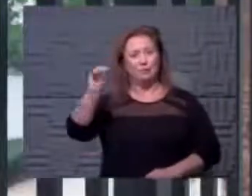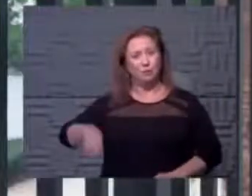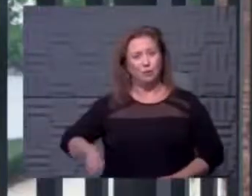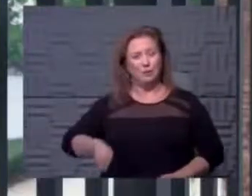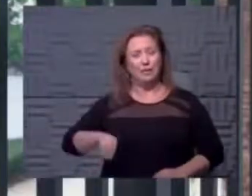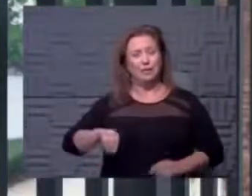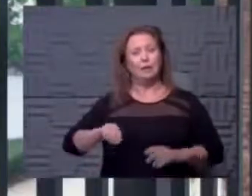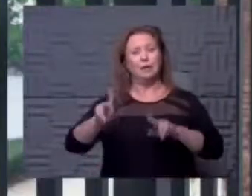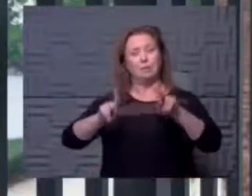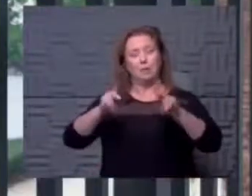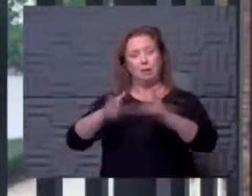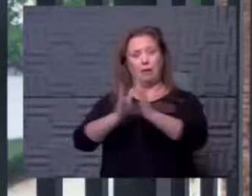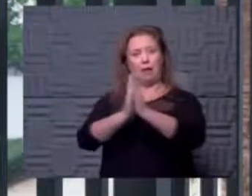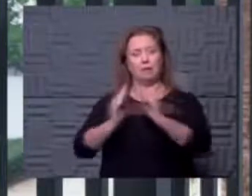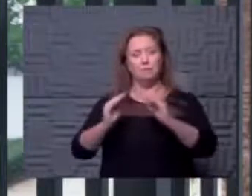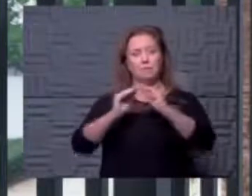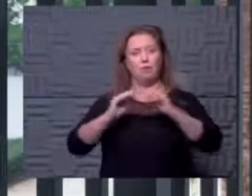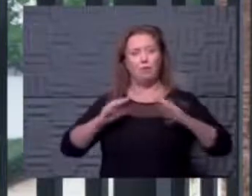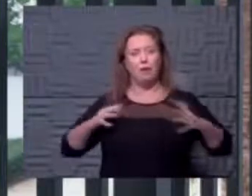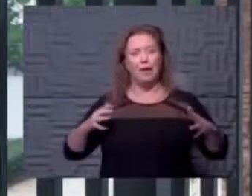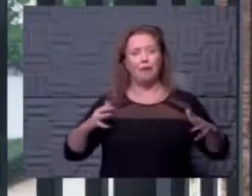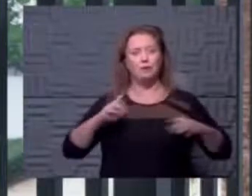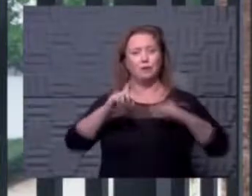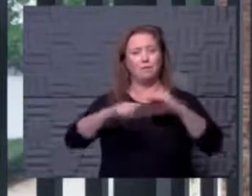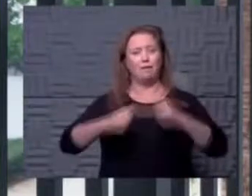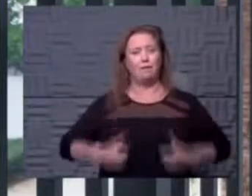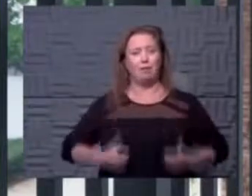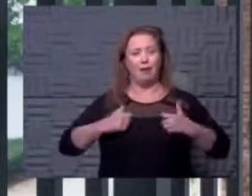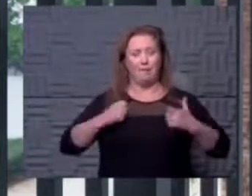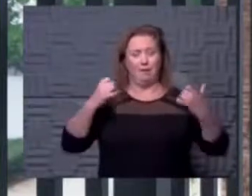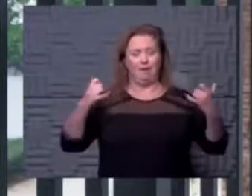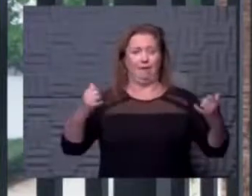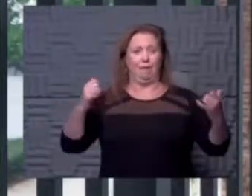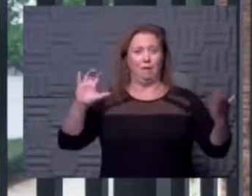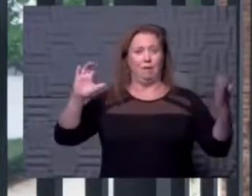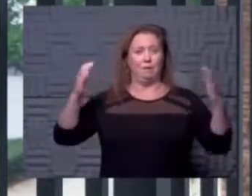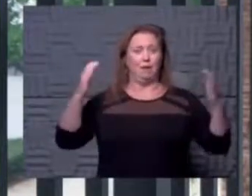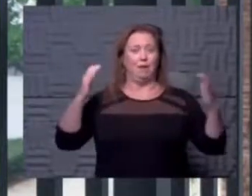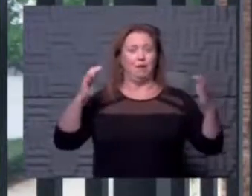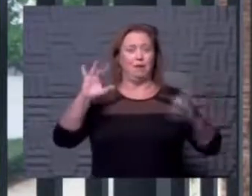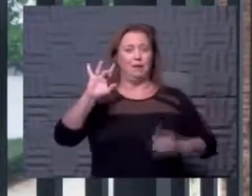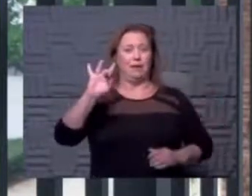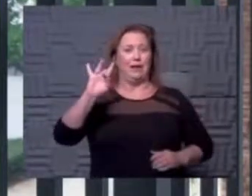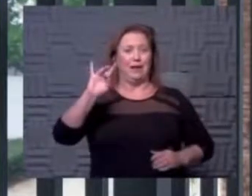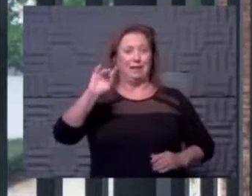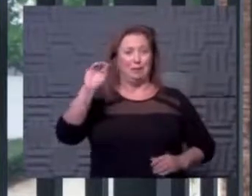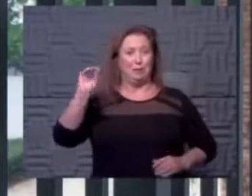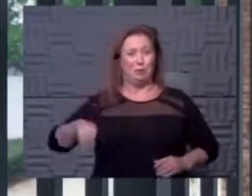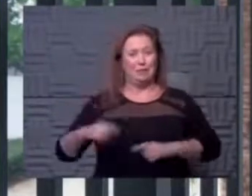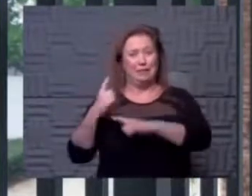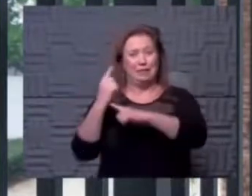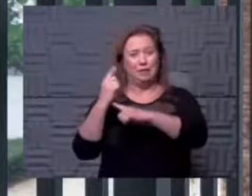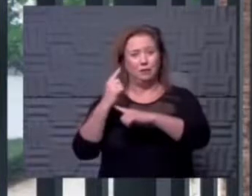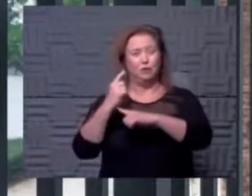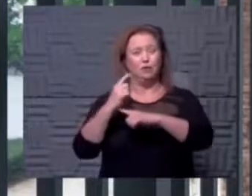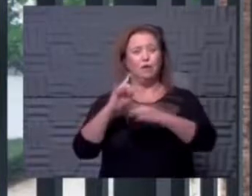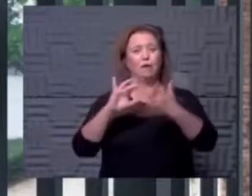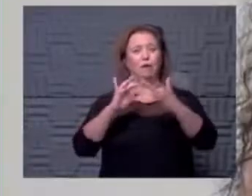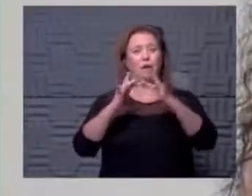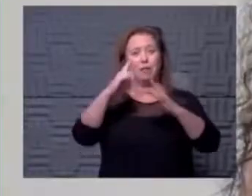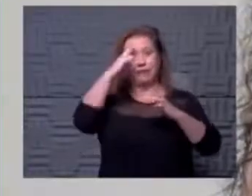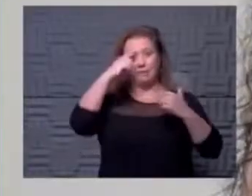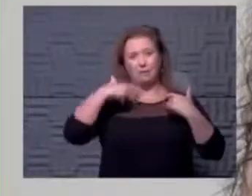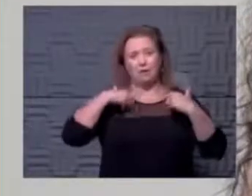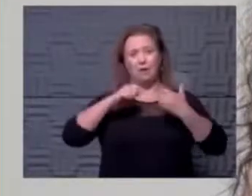36% surveyed are feeling more anxious about life now compared to 8% last year. Online mental health screenings